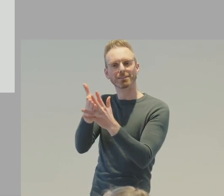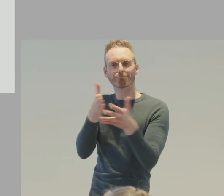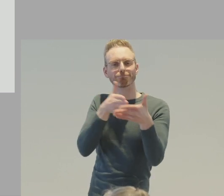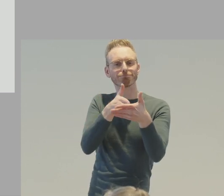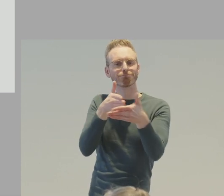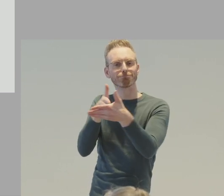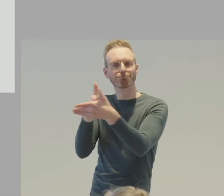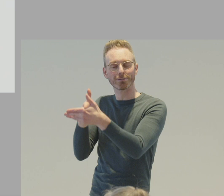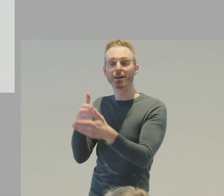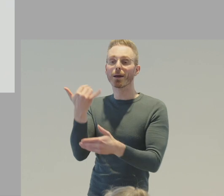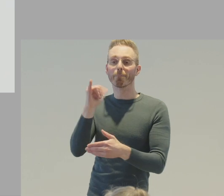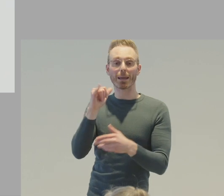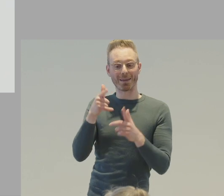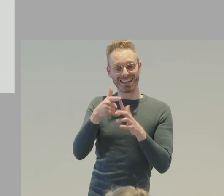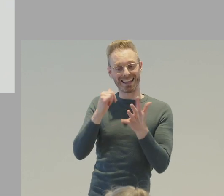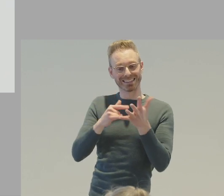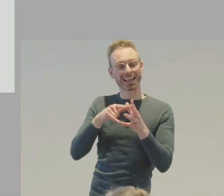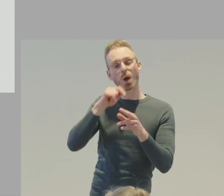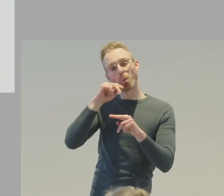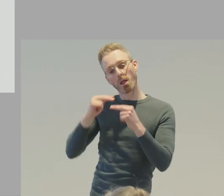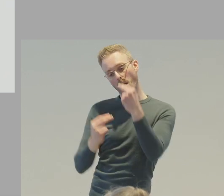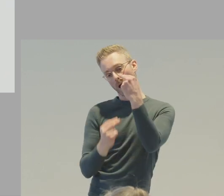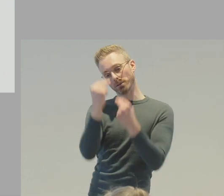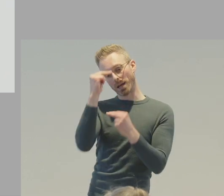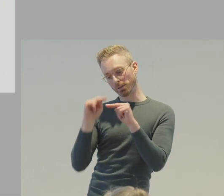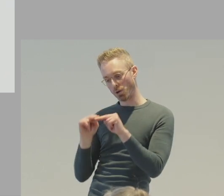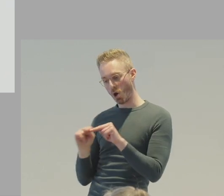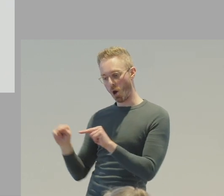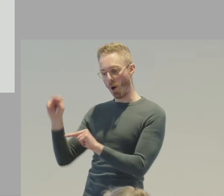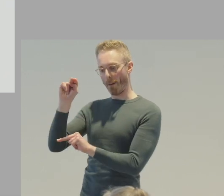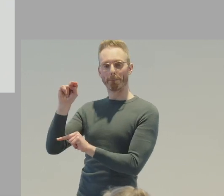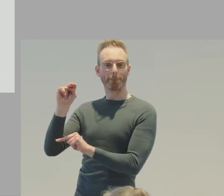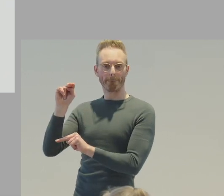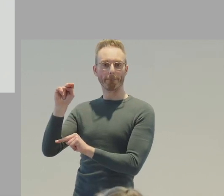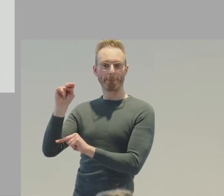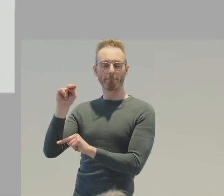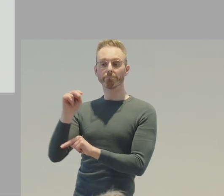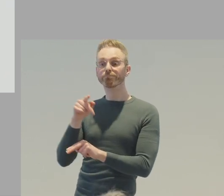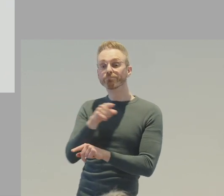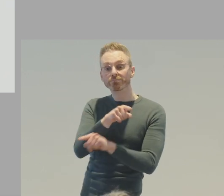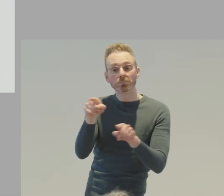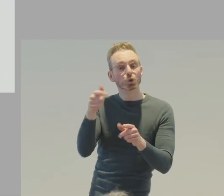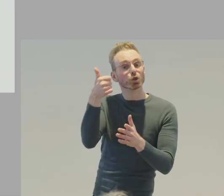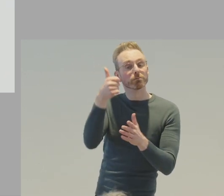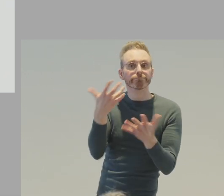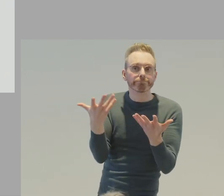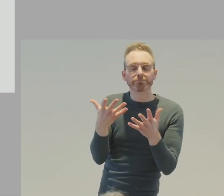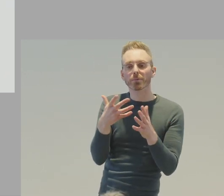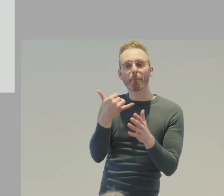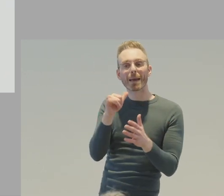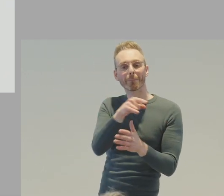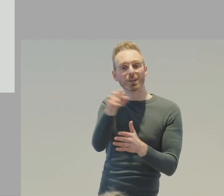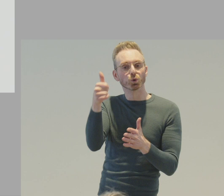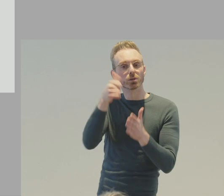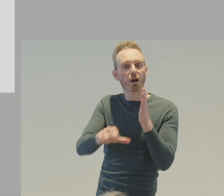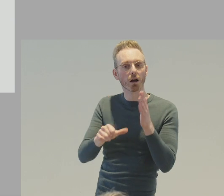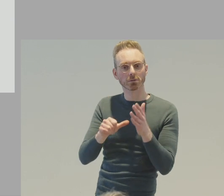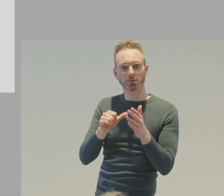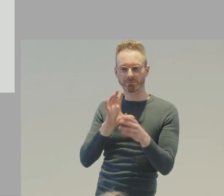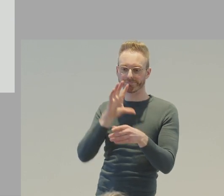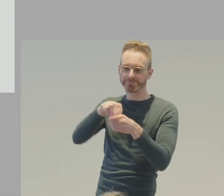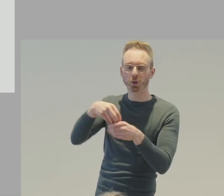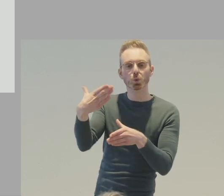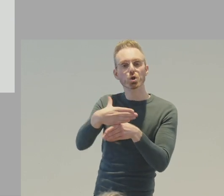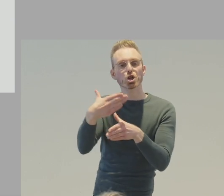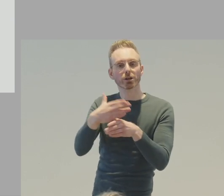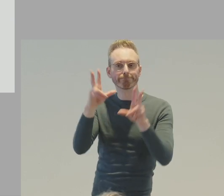So this is just some advice, it's not rules, but if you do start some supported work, so you can still do all the work we talked about. If you do